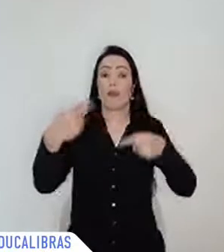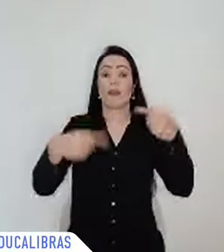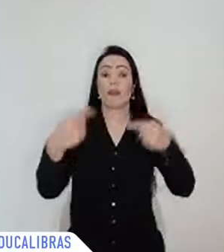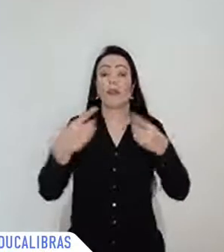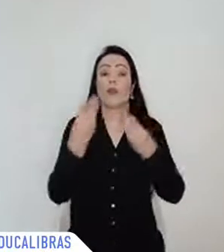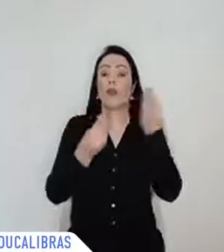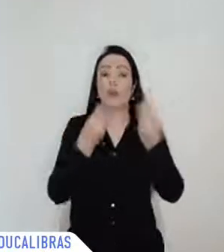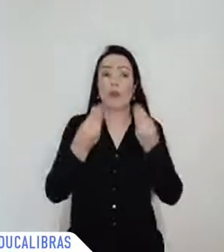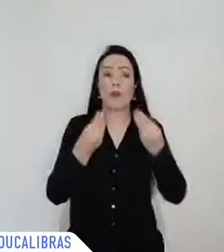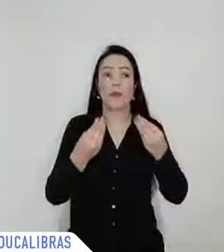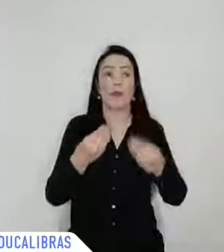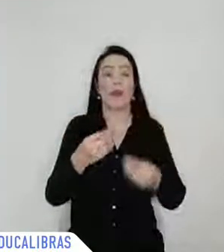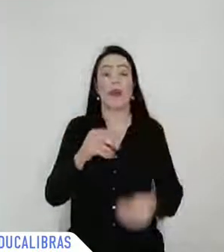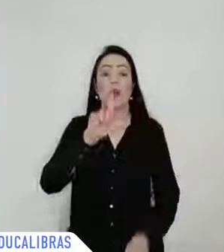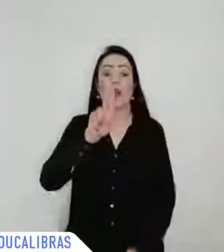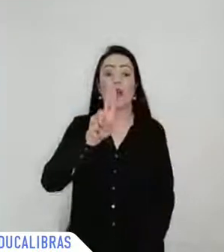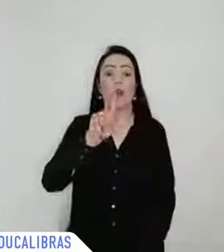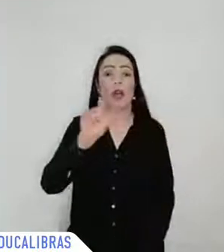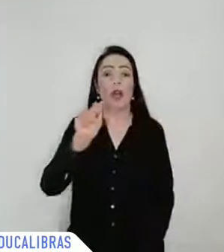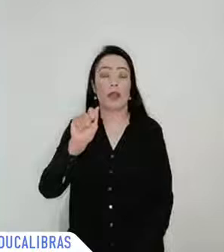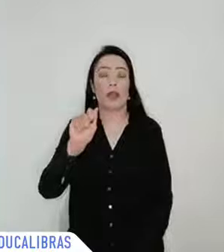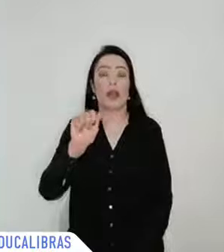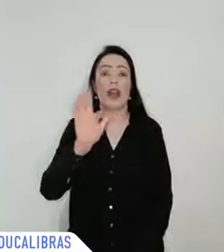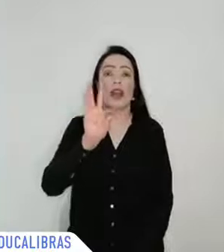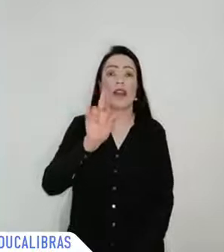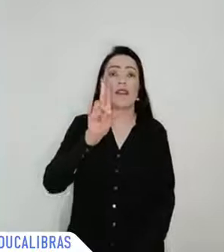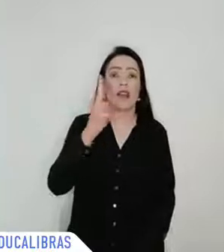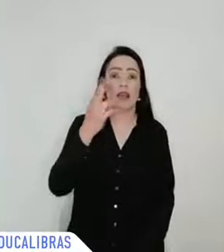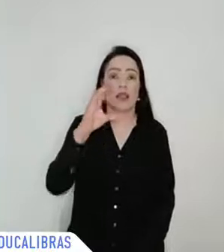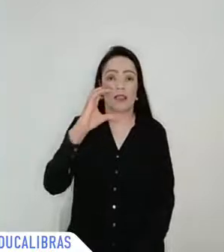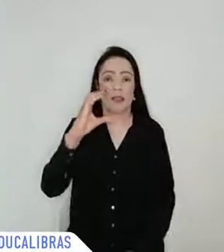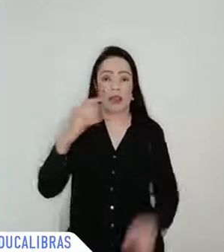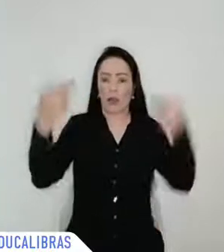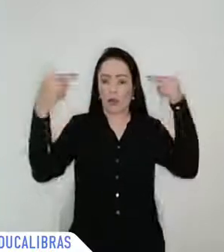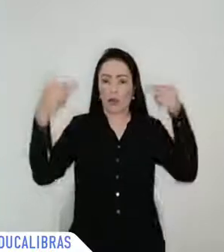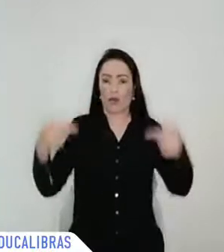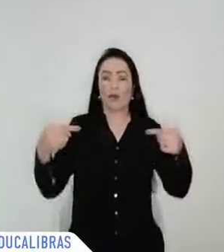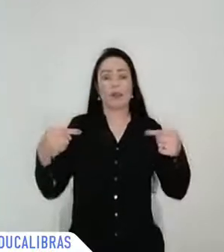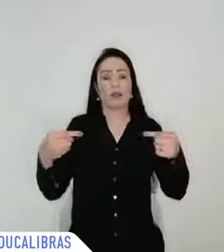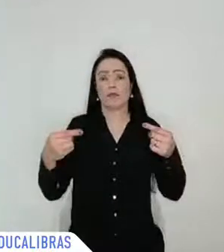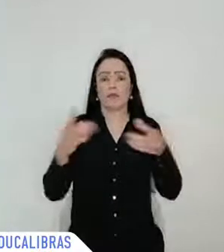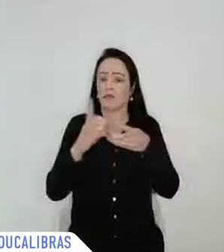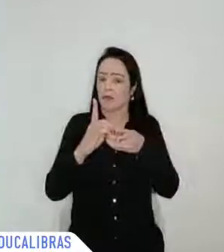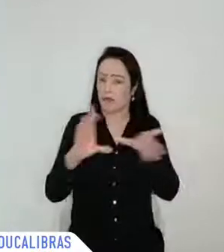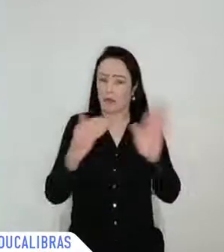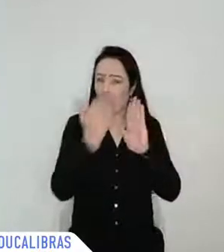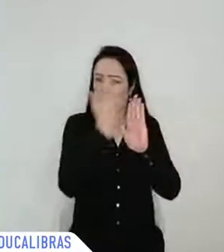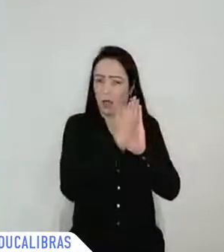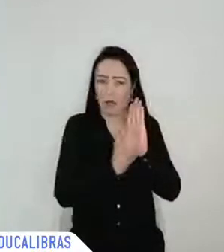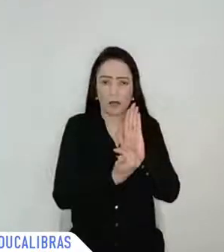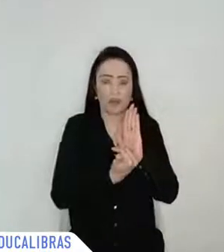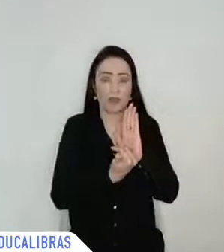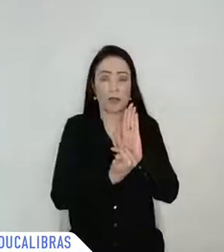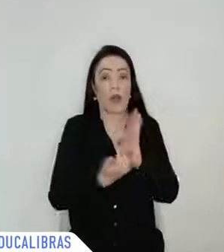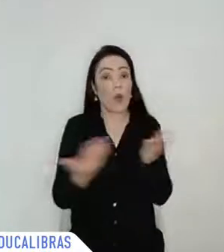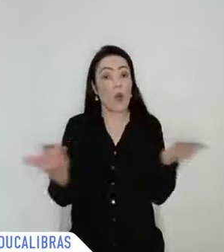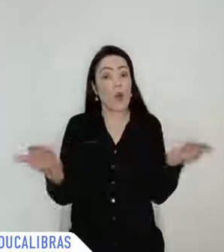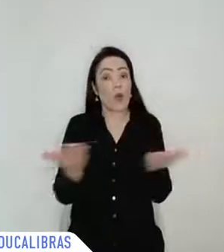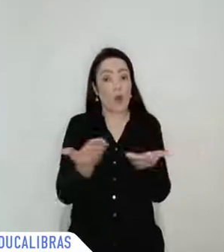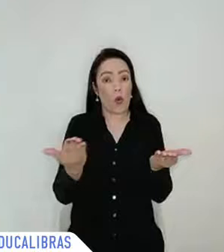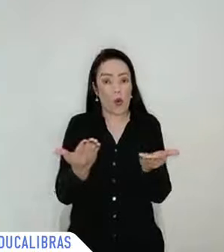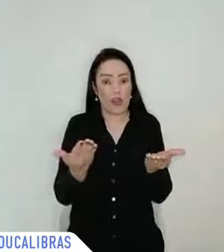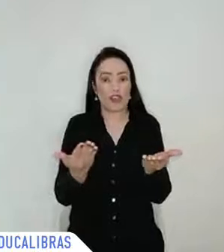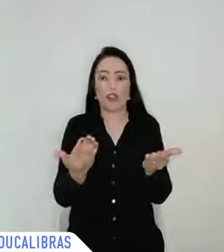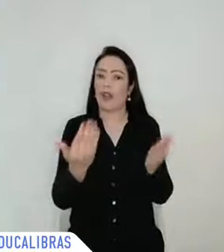right to be there. The conflict between Lula and Fernando Henrique through a decade was a